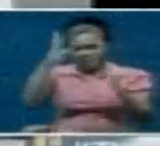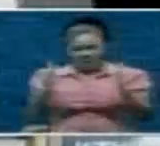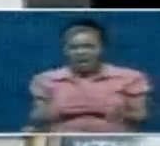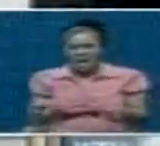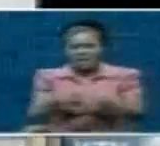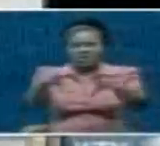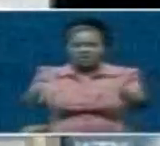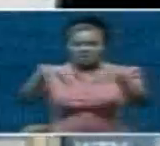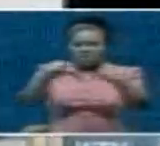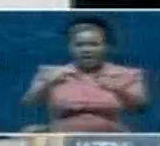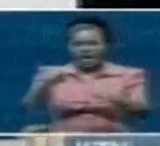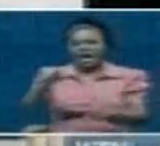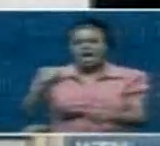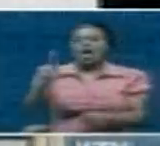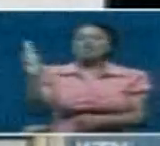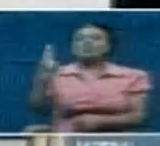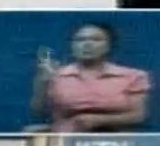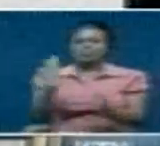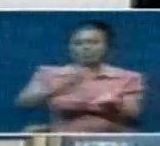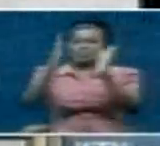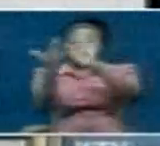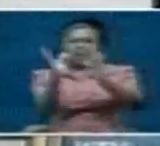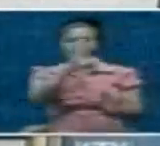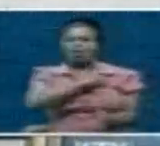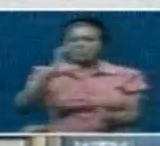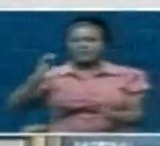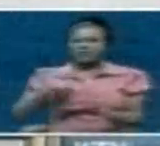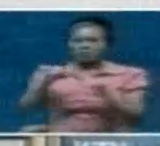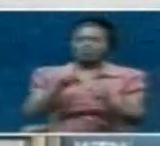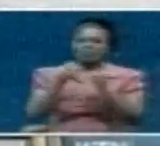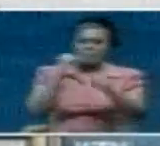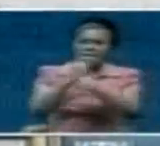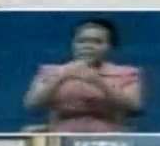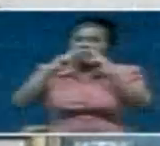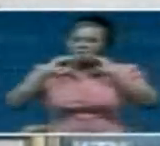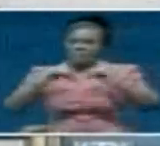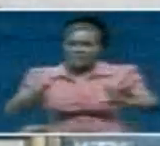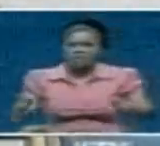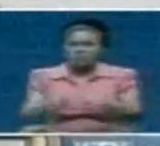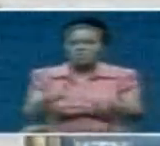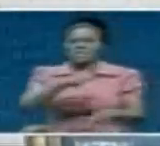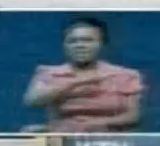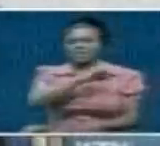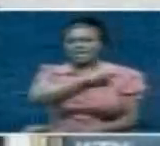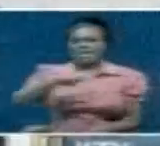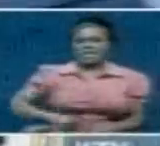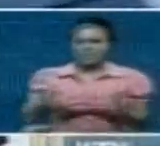of the Governor's Council Isaac Ruto will appear before the committee to make peace with the senators.